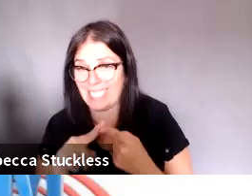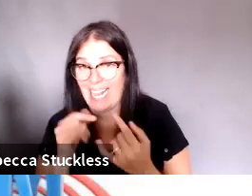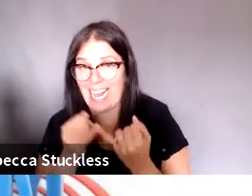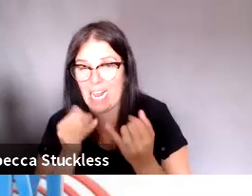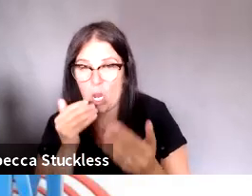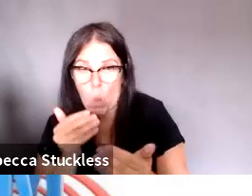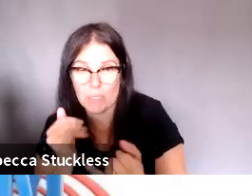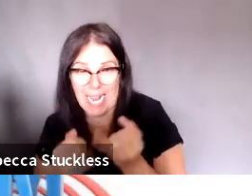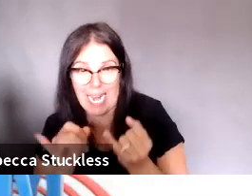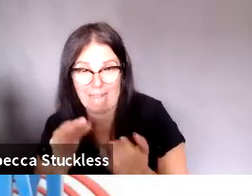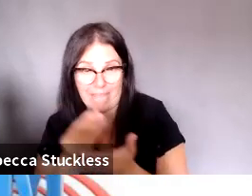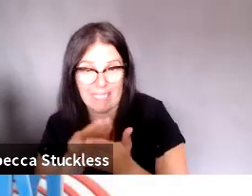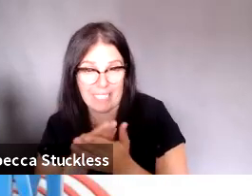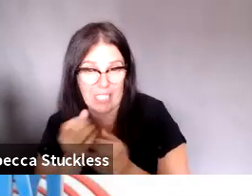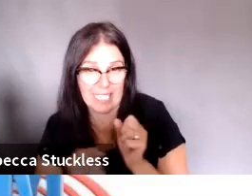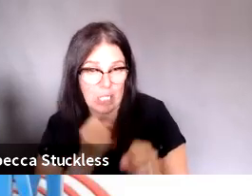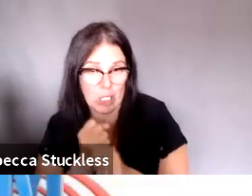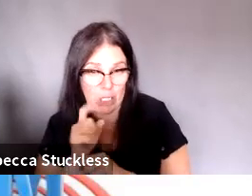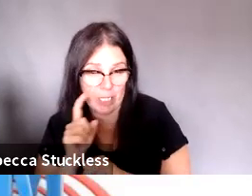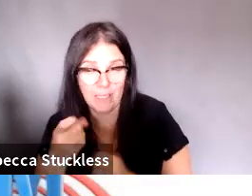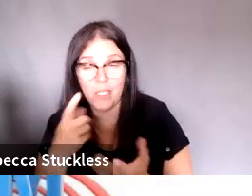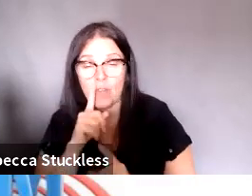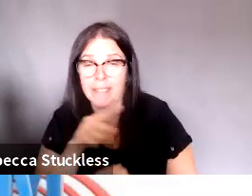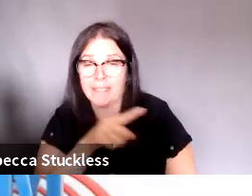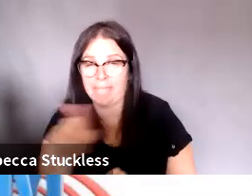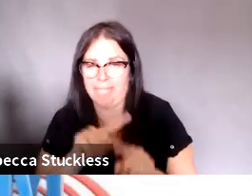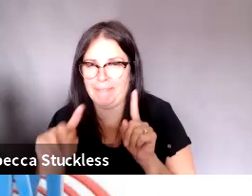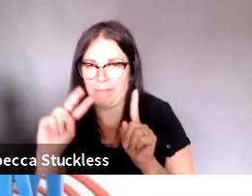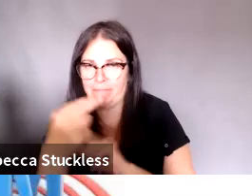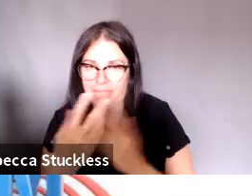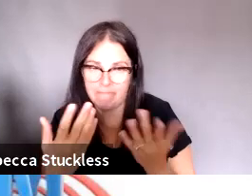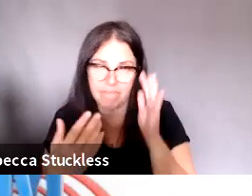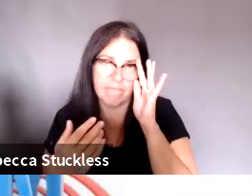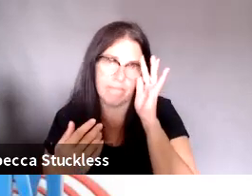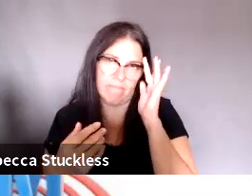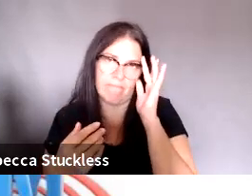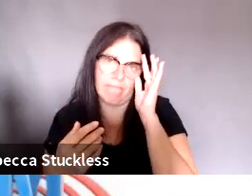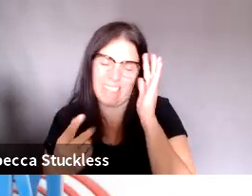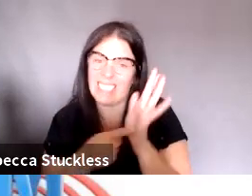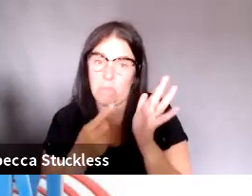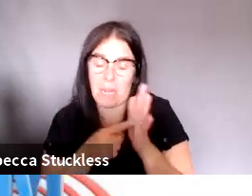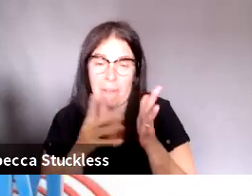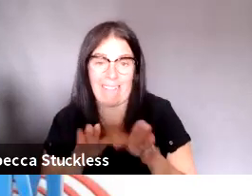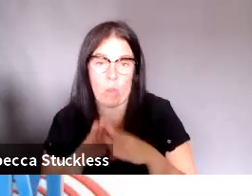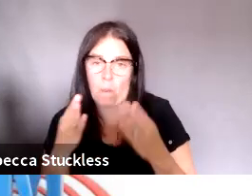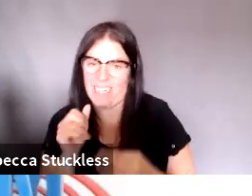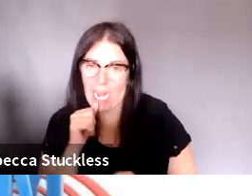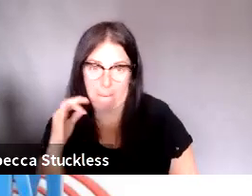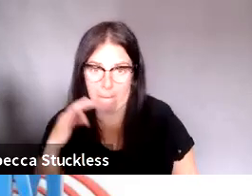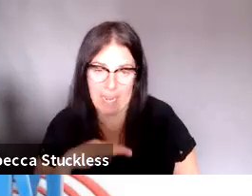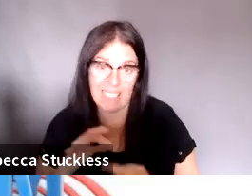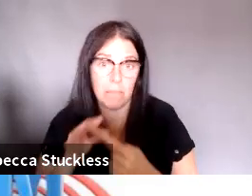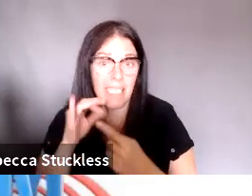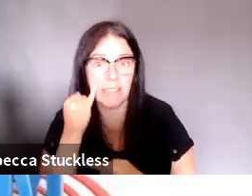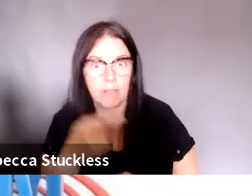Danielle. There's not always a benefit in keeping them open till the end of the fiscal year, especially if they're not doing anything.